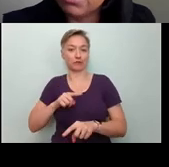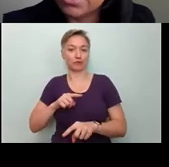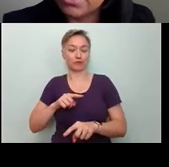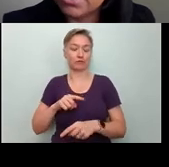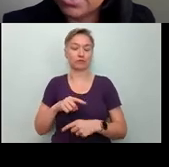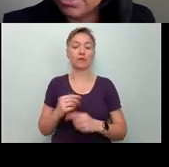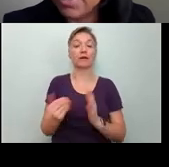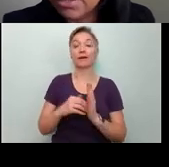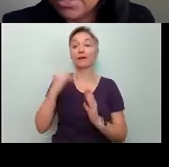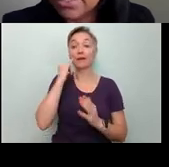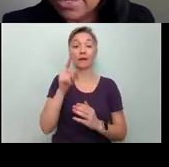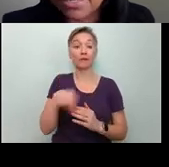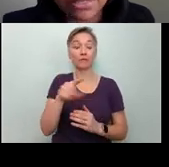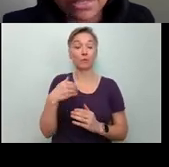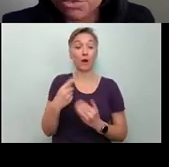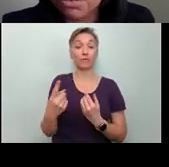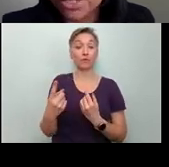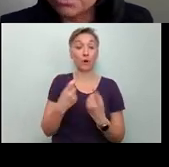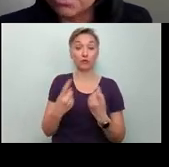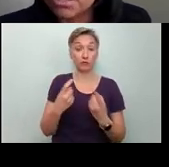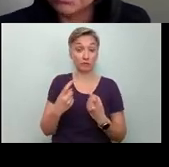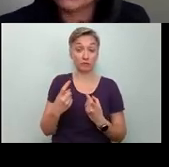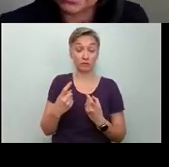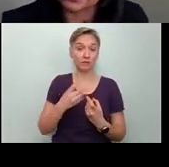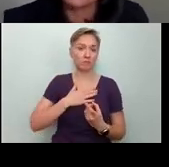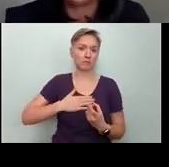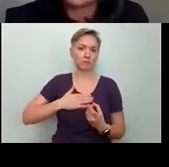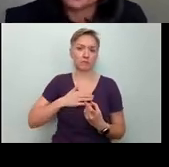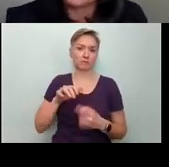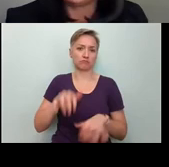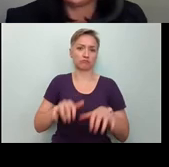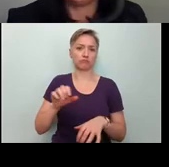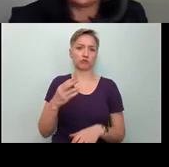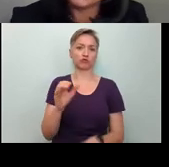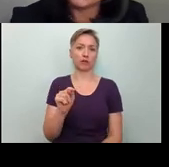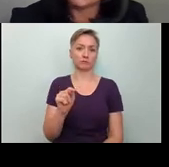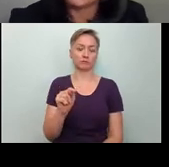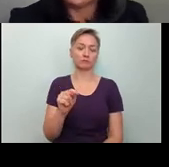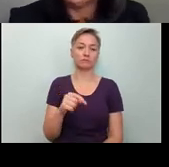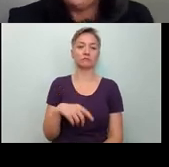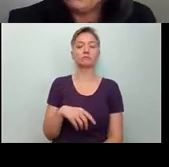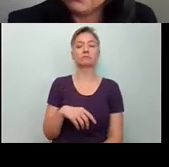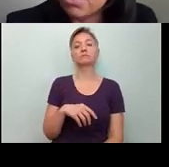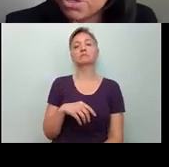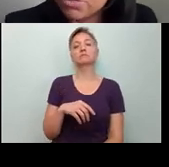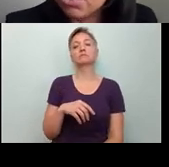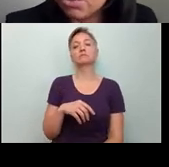if you have questions that you'd like to ask, you're free to submit them in the chat. And again, in future forums or